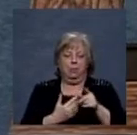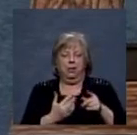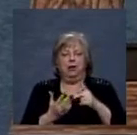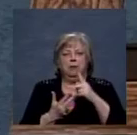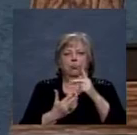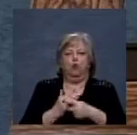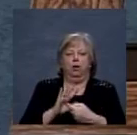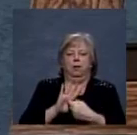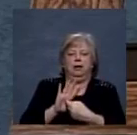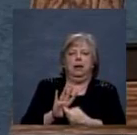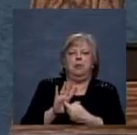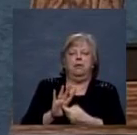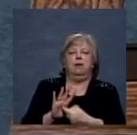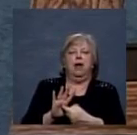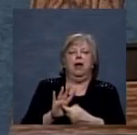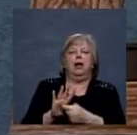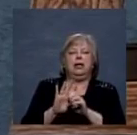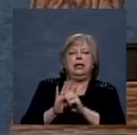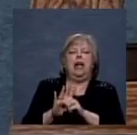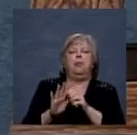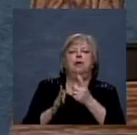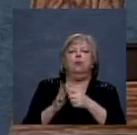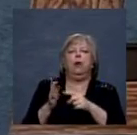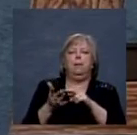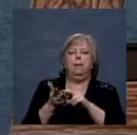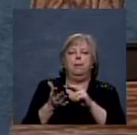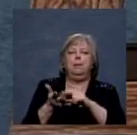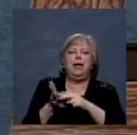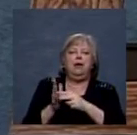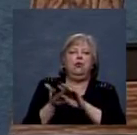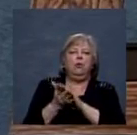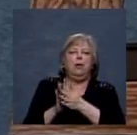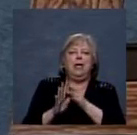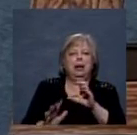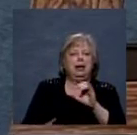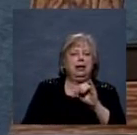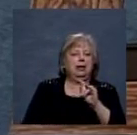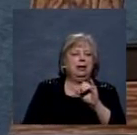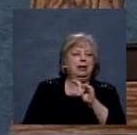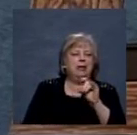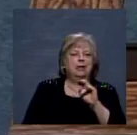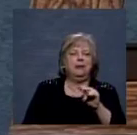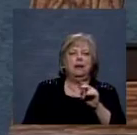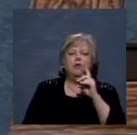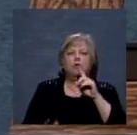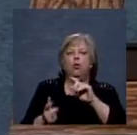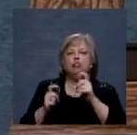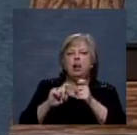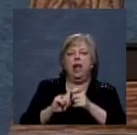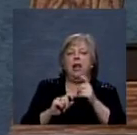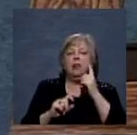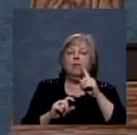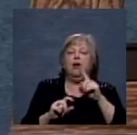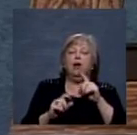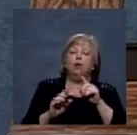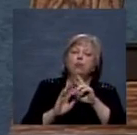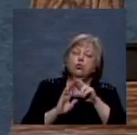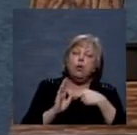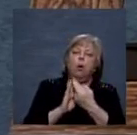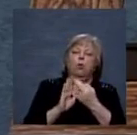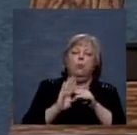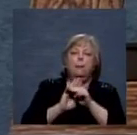what it means to be a citizen for change, a leader, a role model for other youth to follow. They have excelled